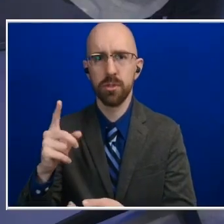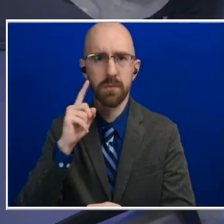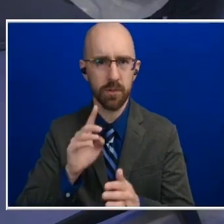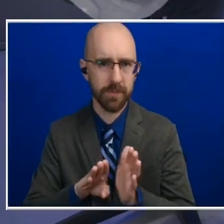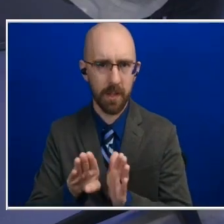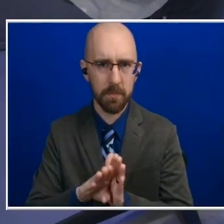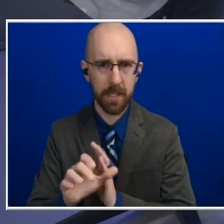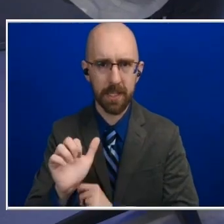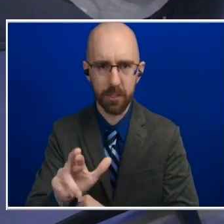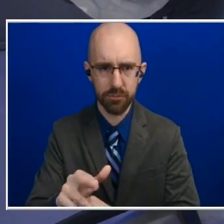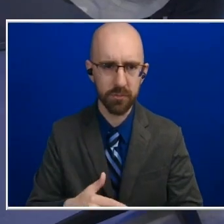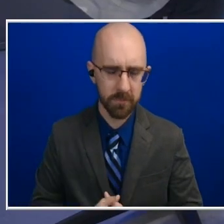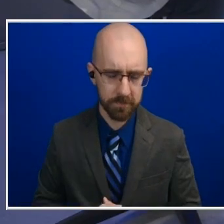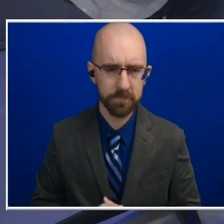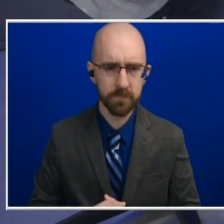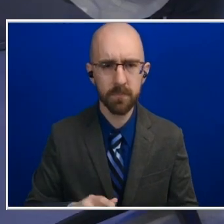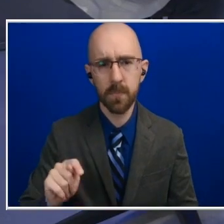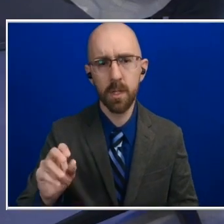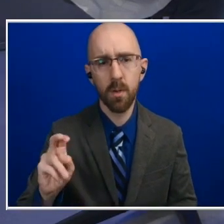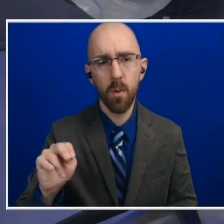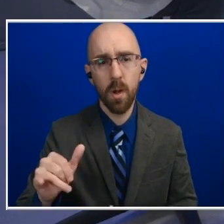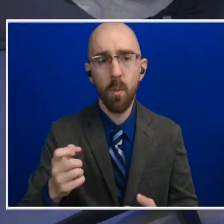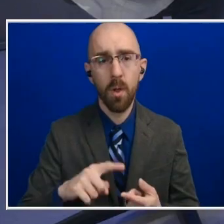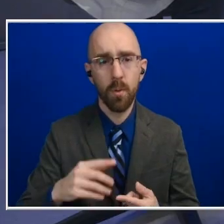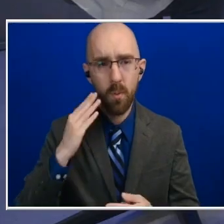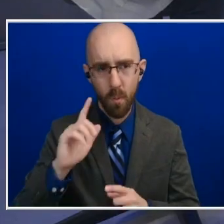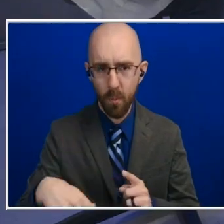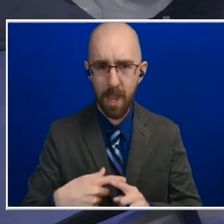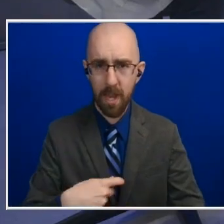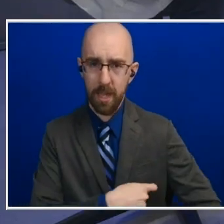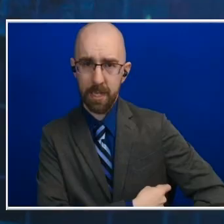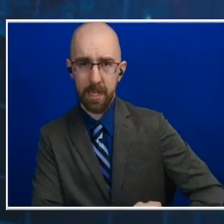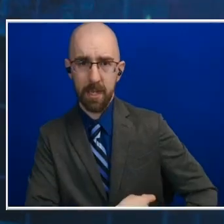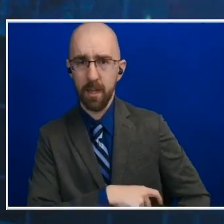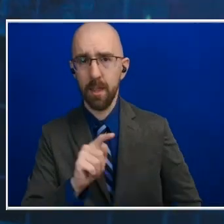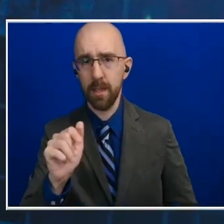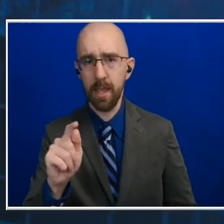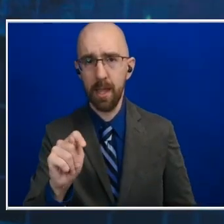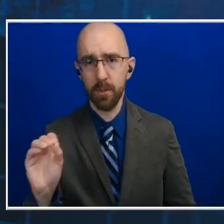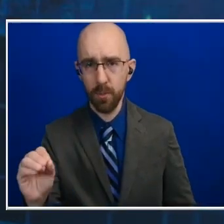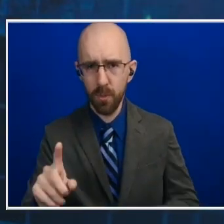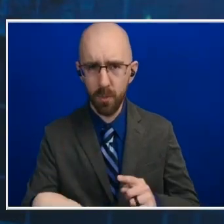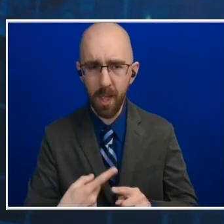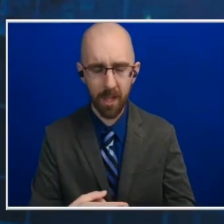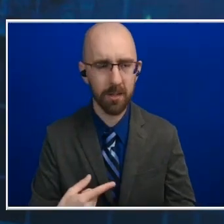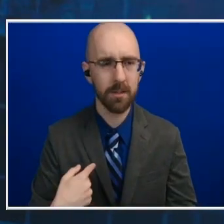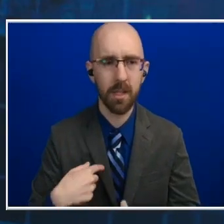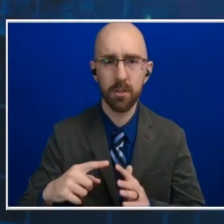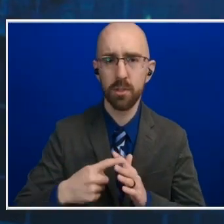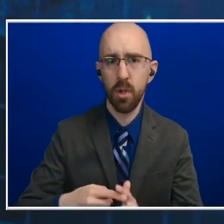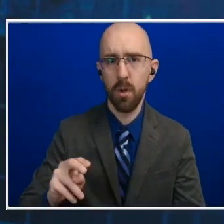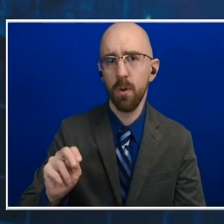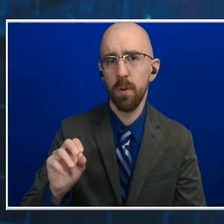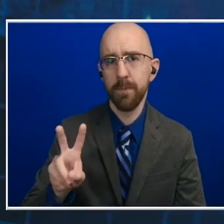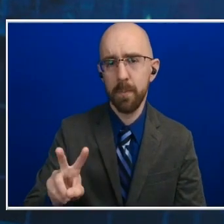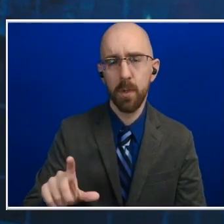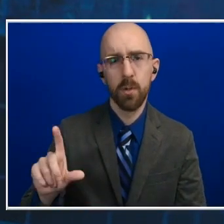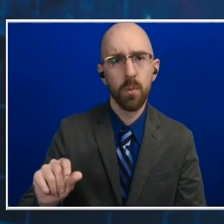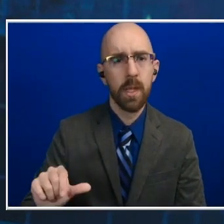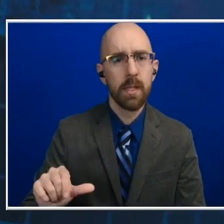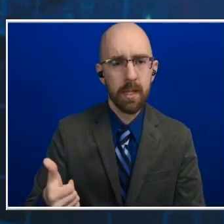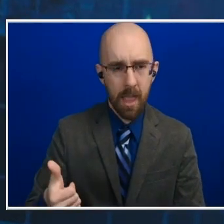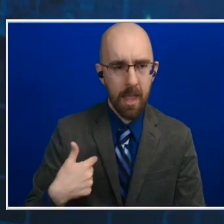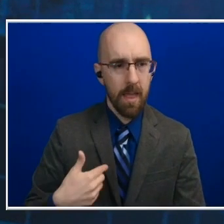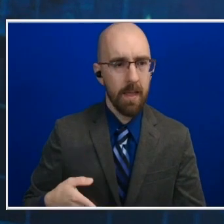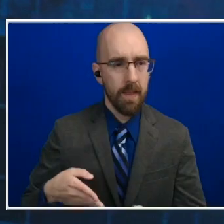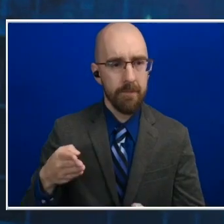wants to know, when did you get your tattoo? It would have been, I started it in November of 2010 and I finished it a